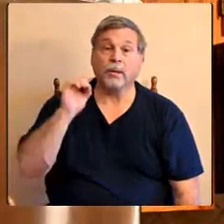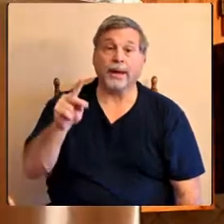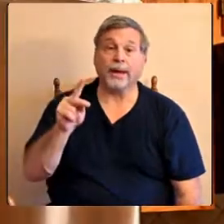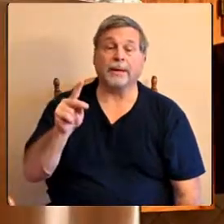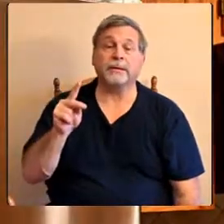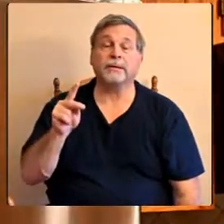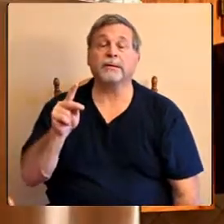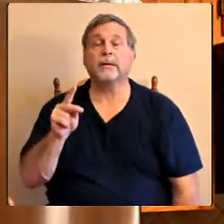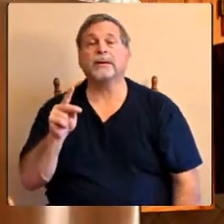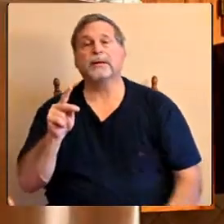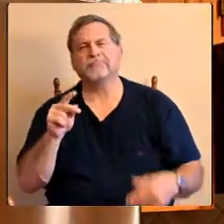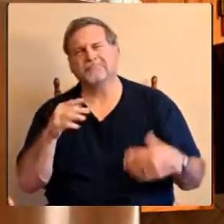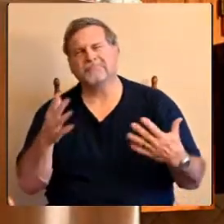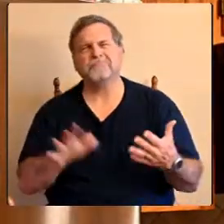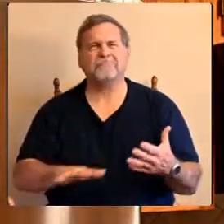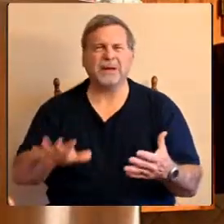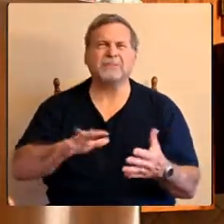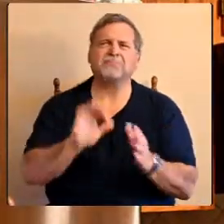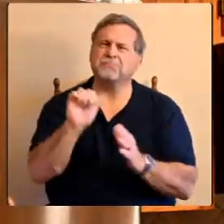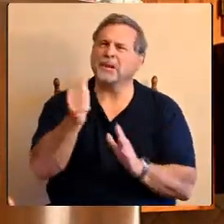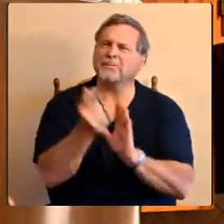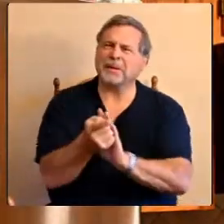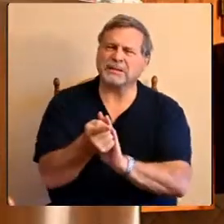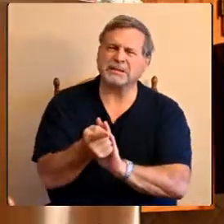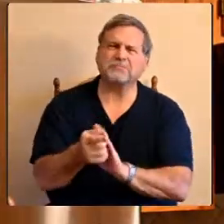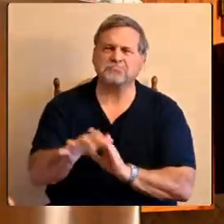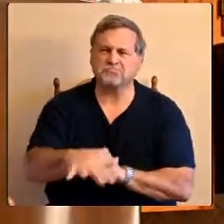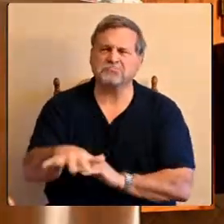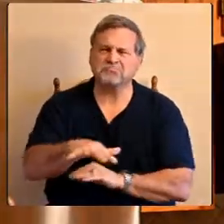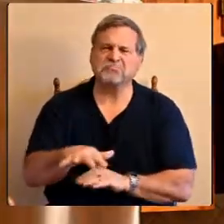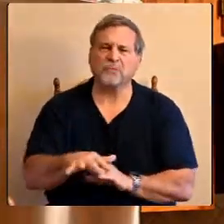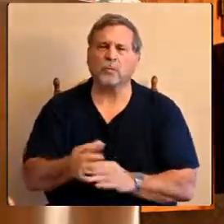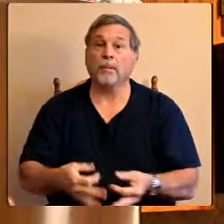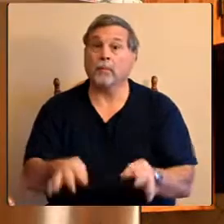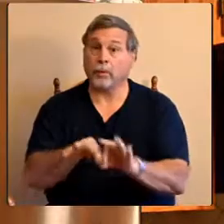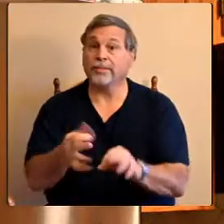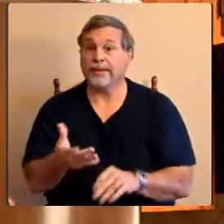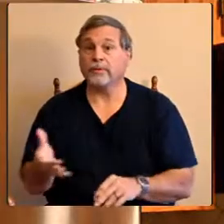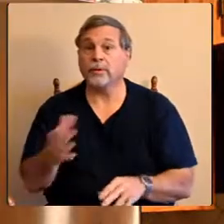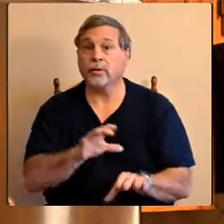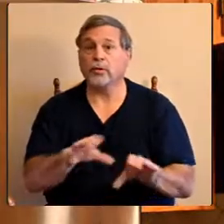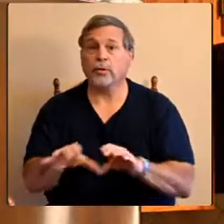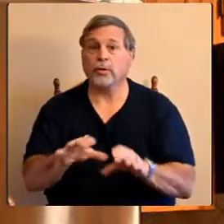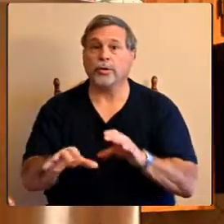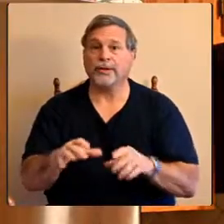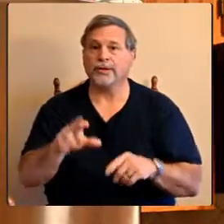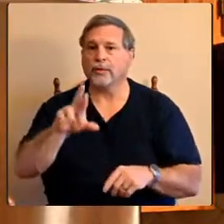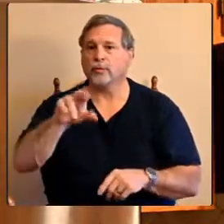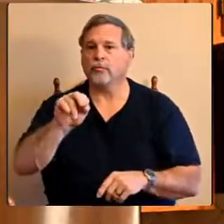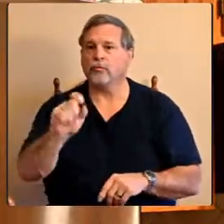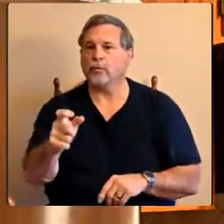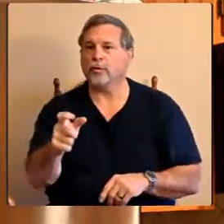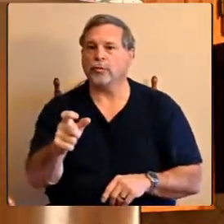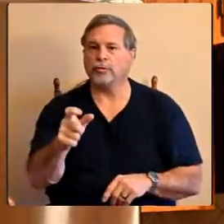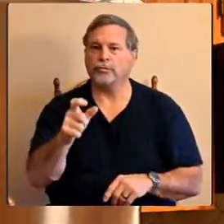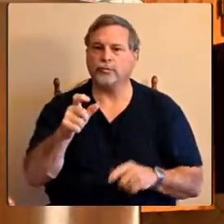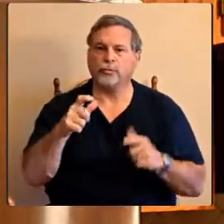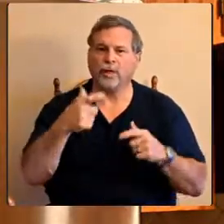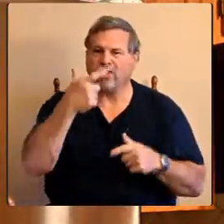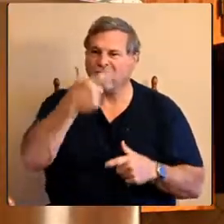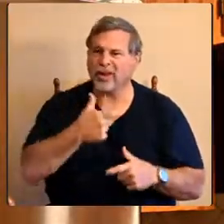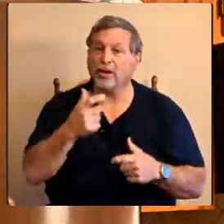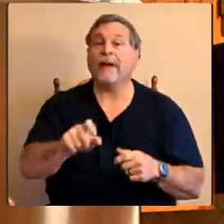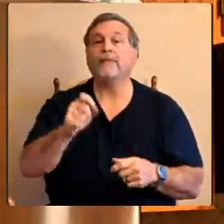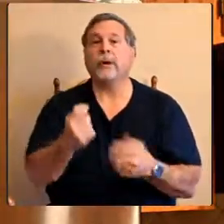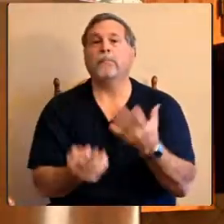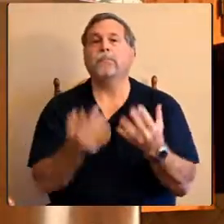Okay, so been about 10 minutes or so. One of the important things when you're doing this roux to thicken, you got to bring that